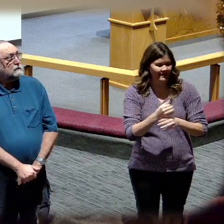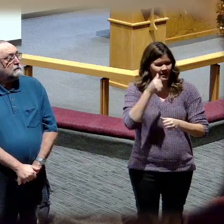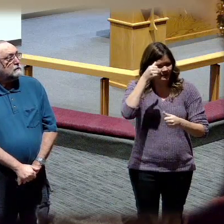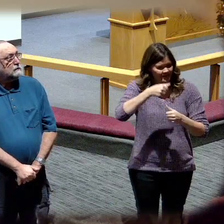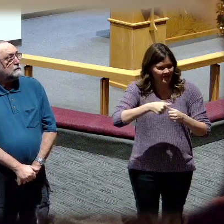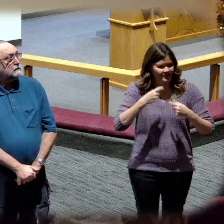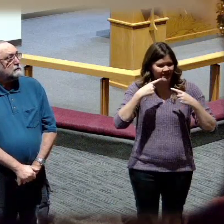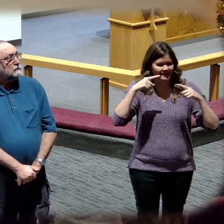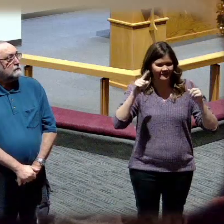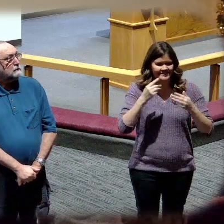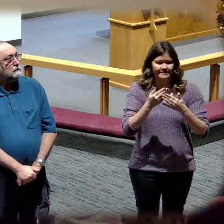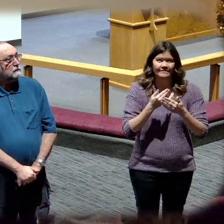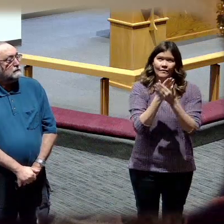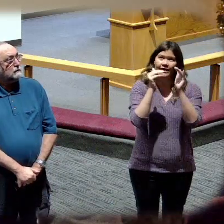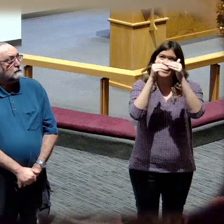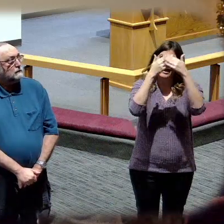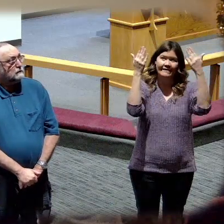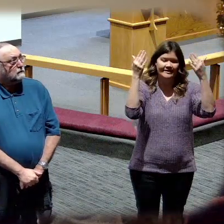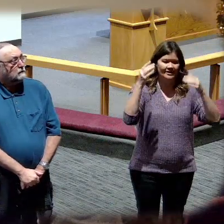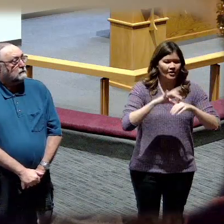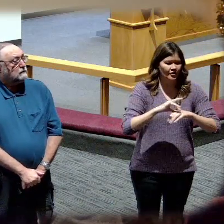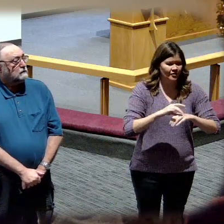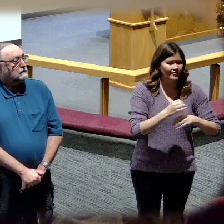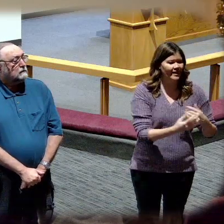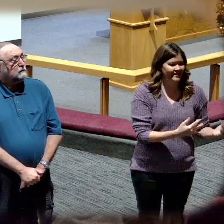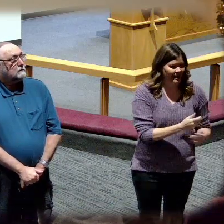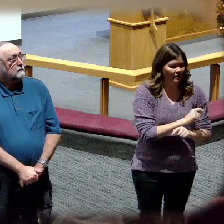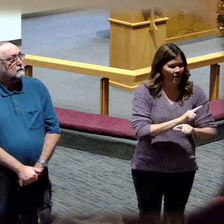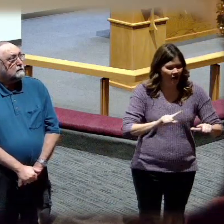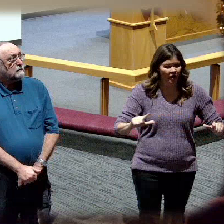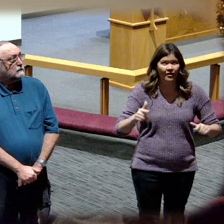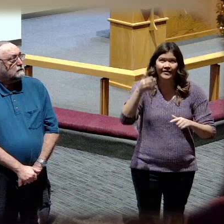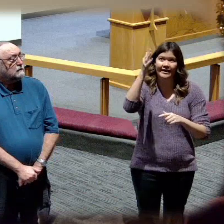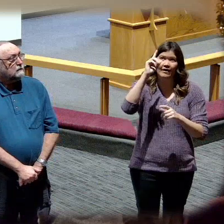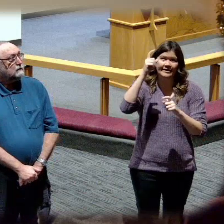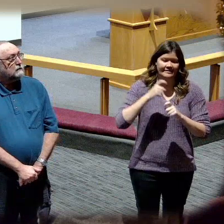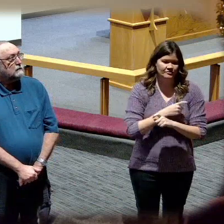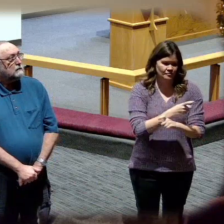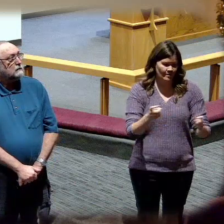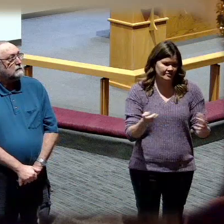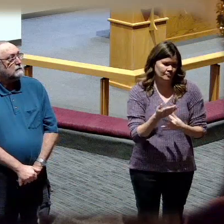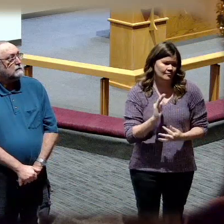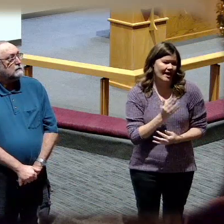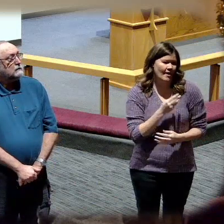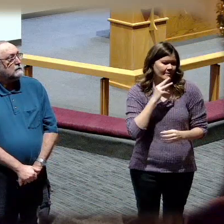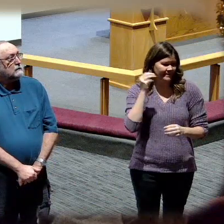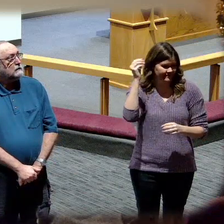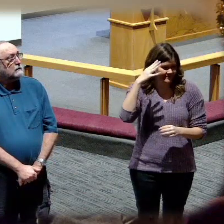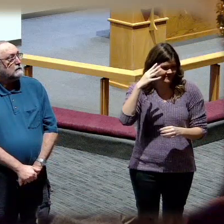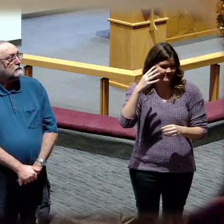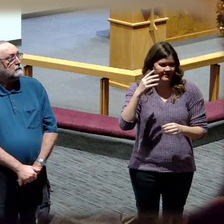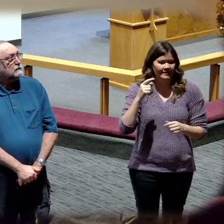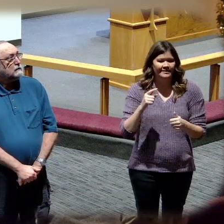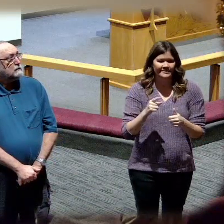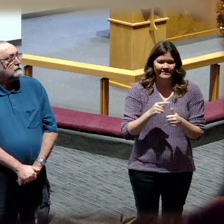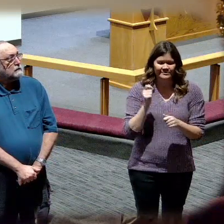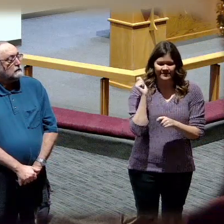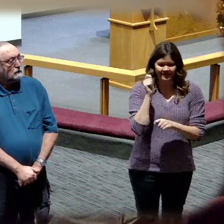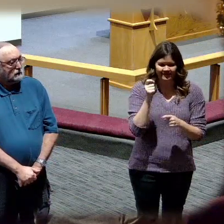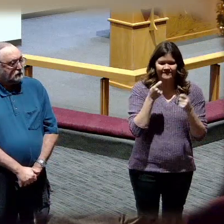and confessing before heaven, earth, and hell all that God has given us in our baptism. Victory over death and the